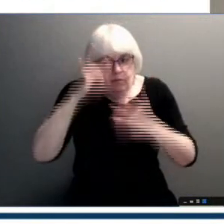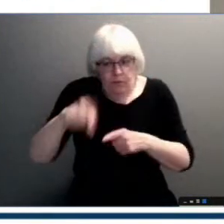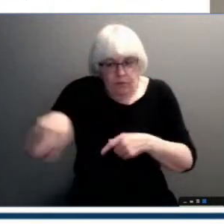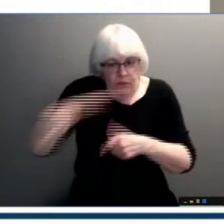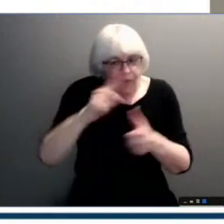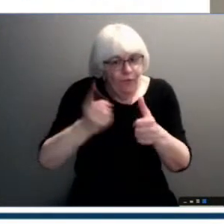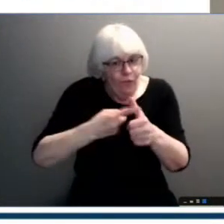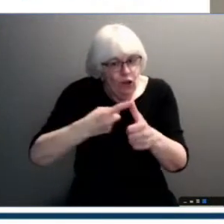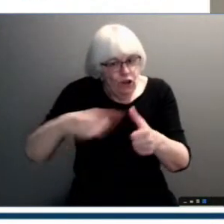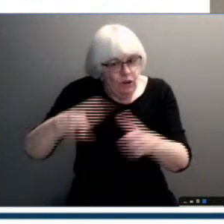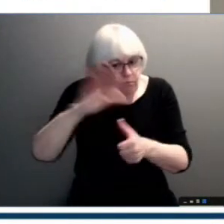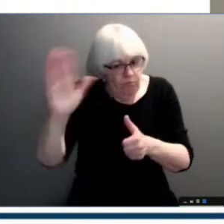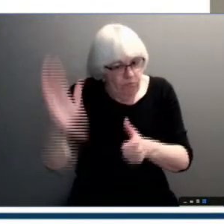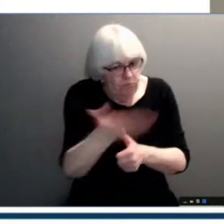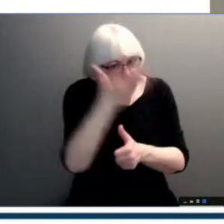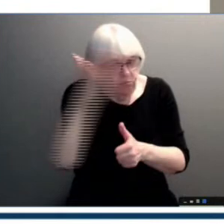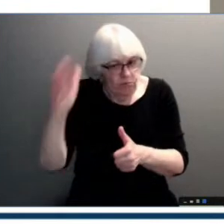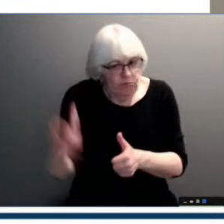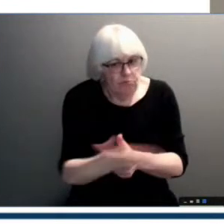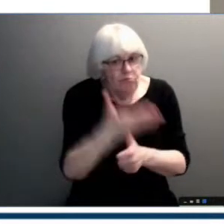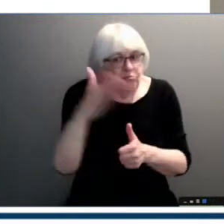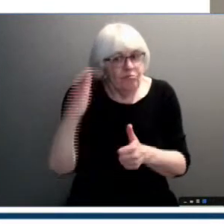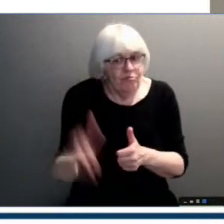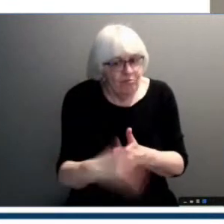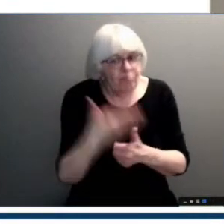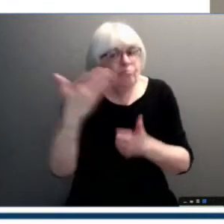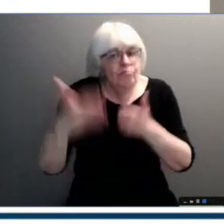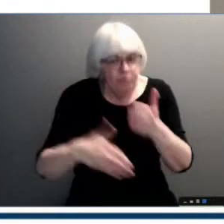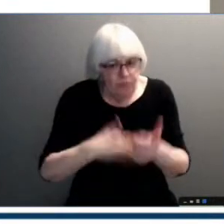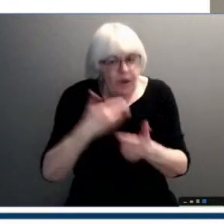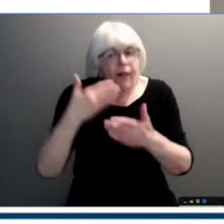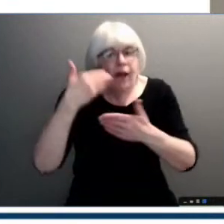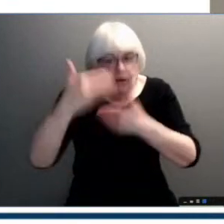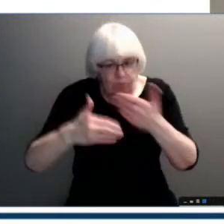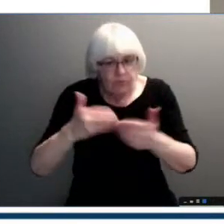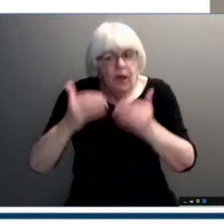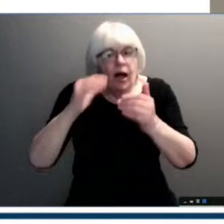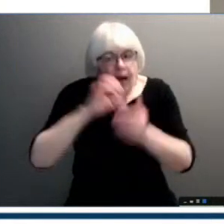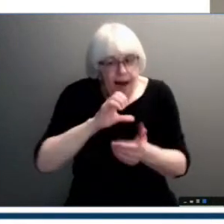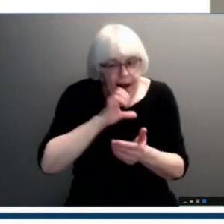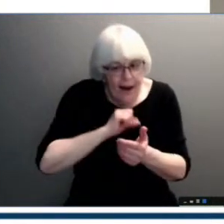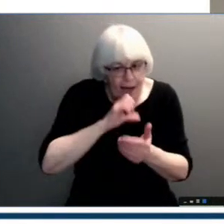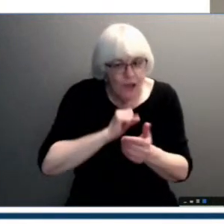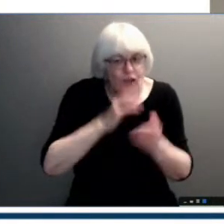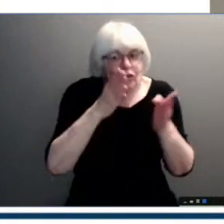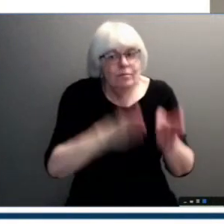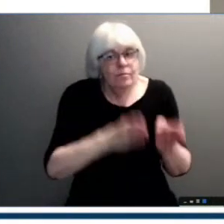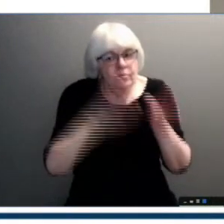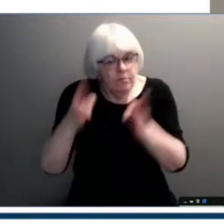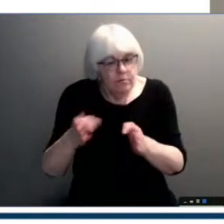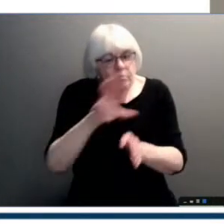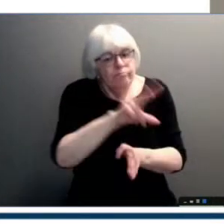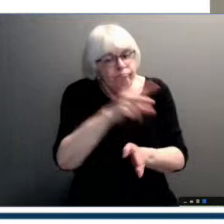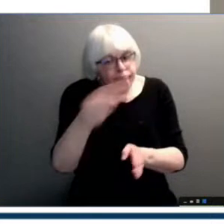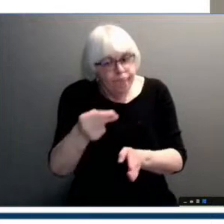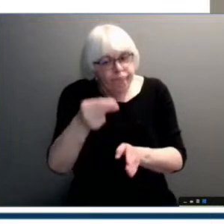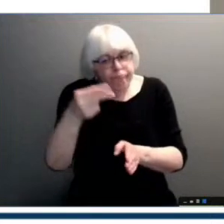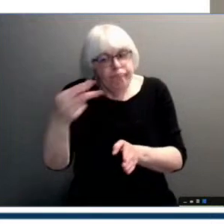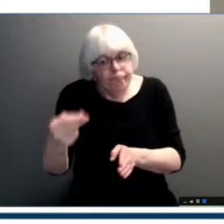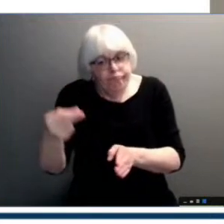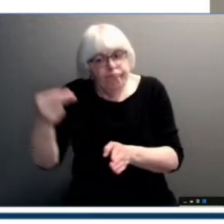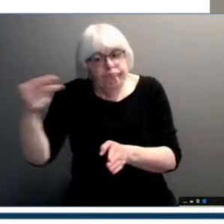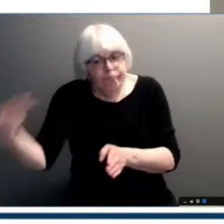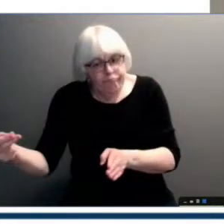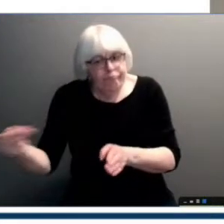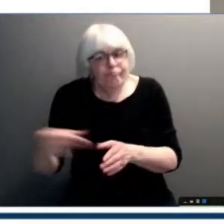as quickly as we can, and then get to the next group. So right now, those most vulnerable are those who, because of age, are